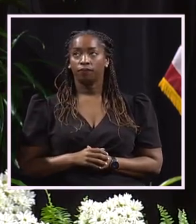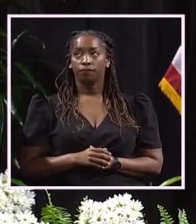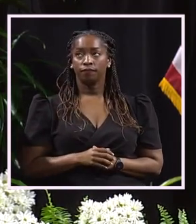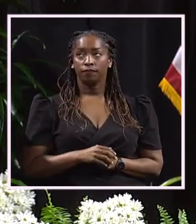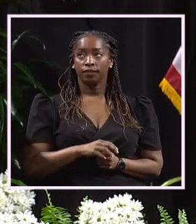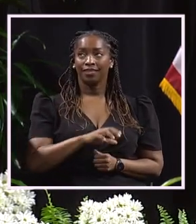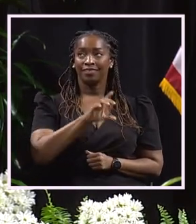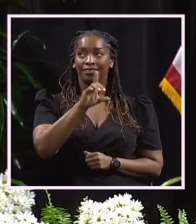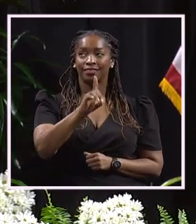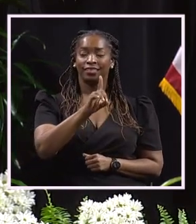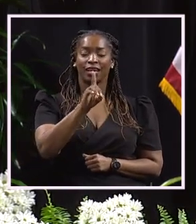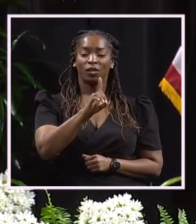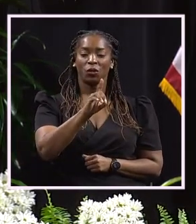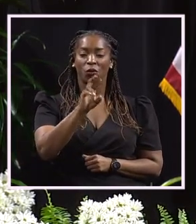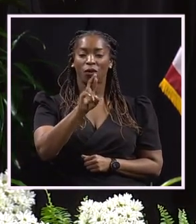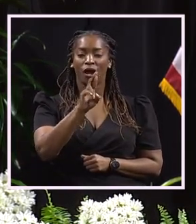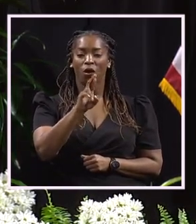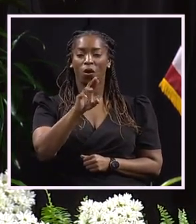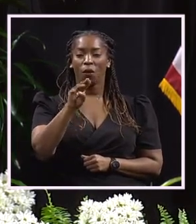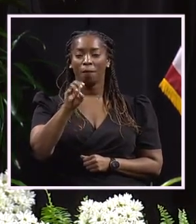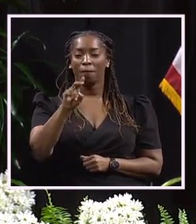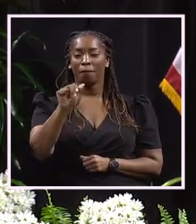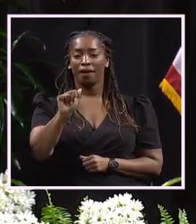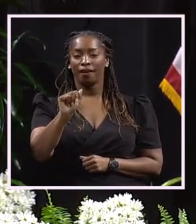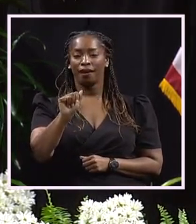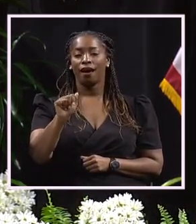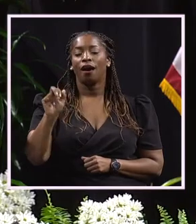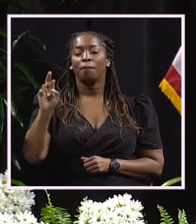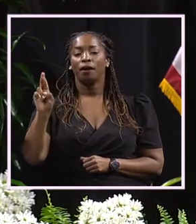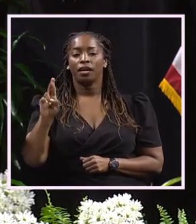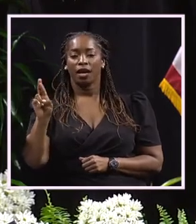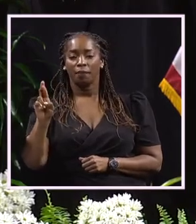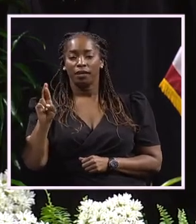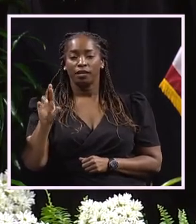Daniel Raul Mena Ramirez, cum laude.